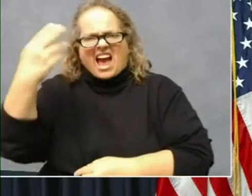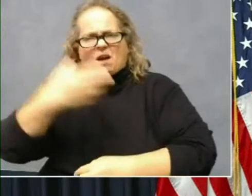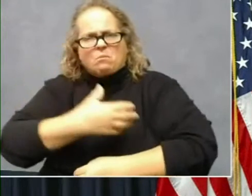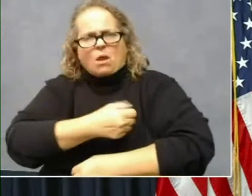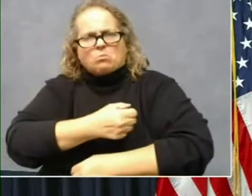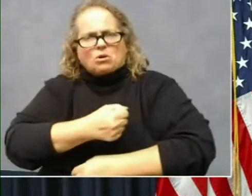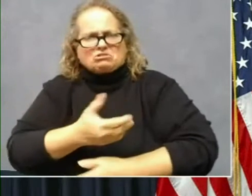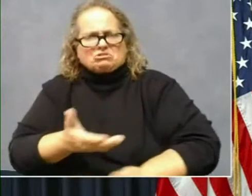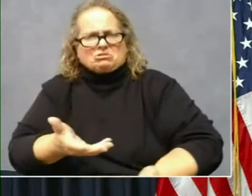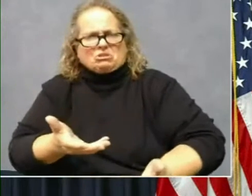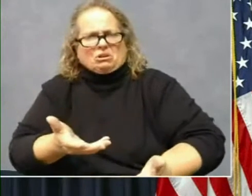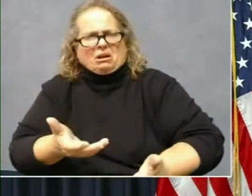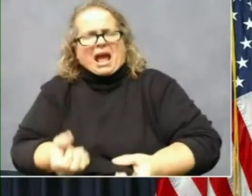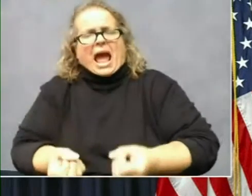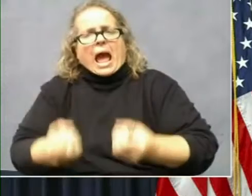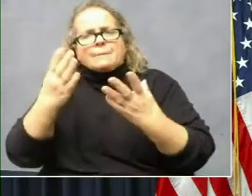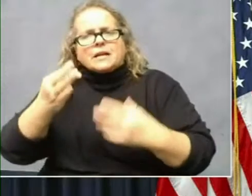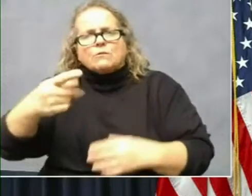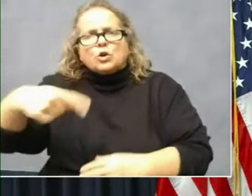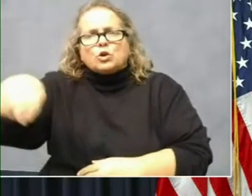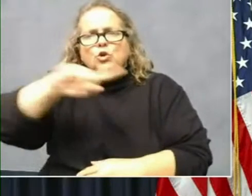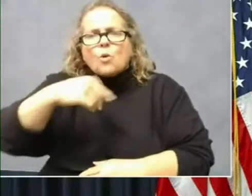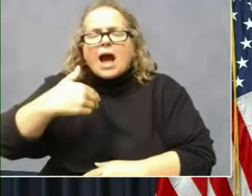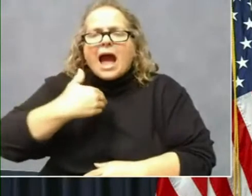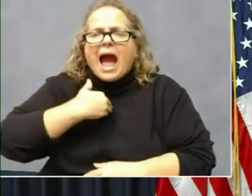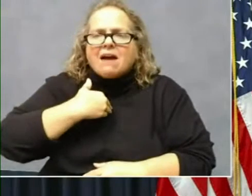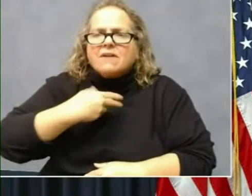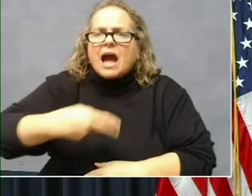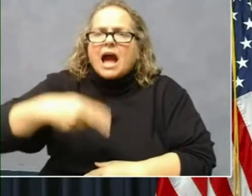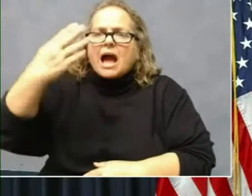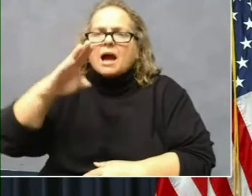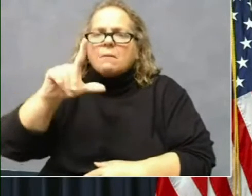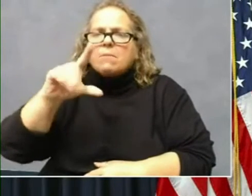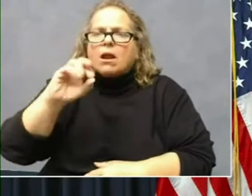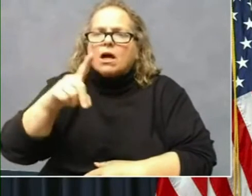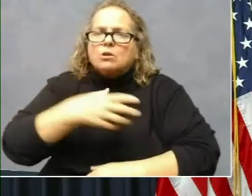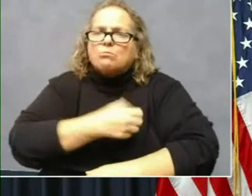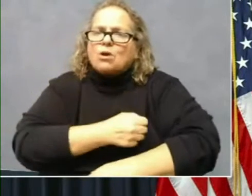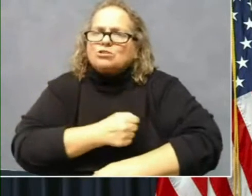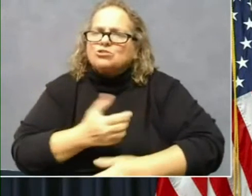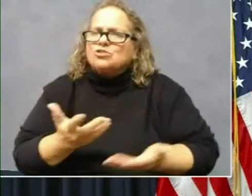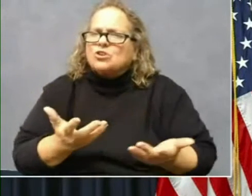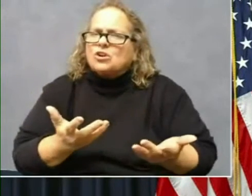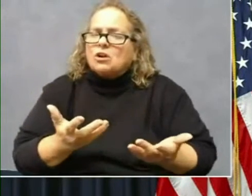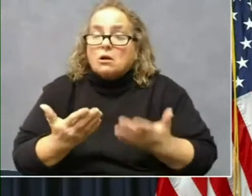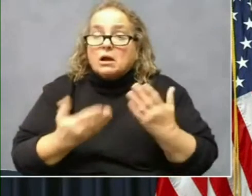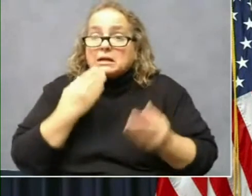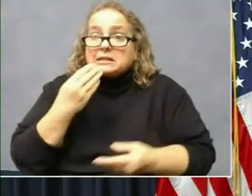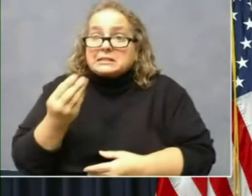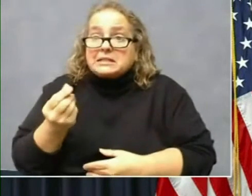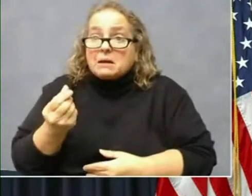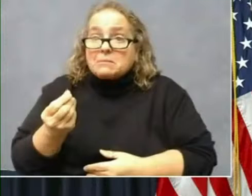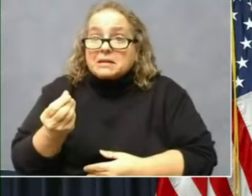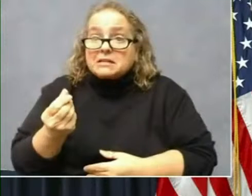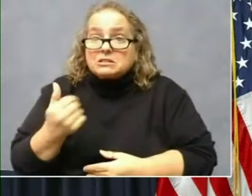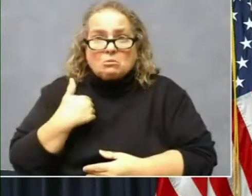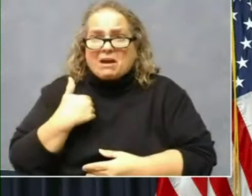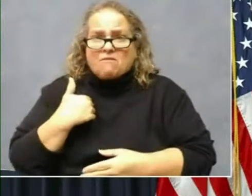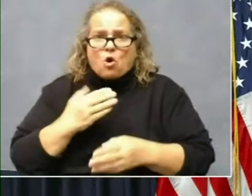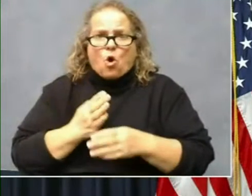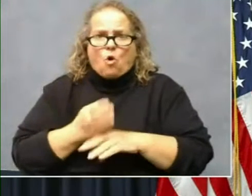out there have hypertension? Or sometimes it's diabetes. Well, we have at least over 600,000